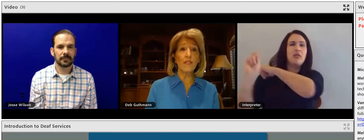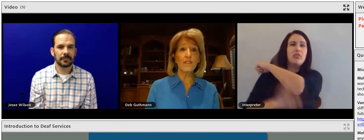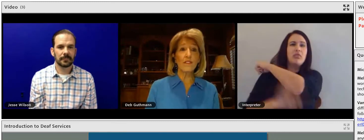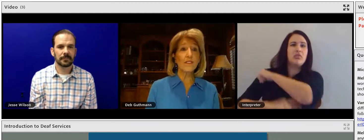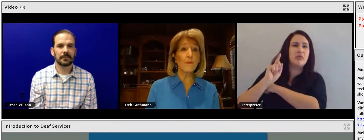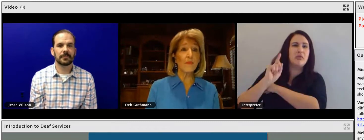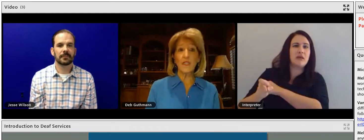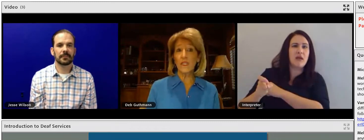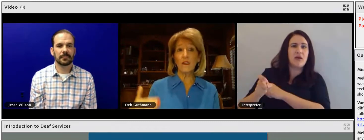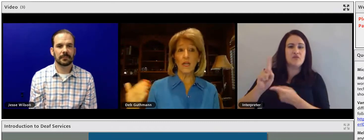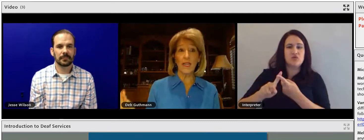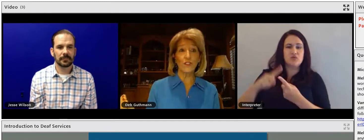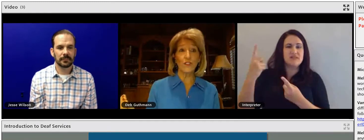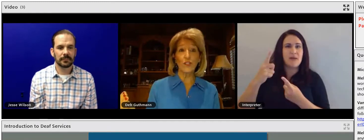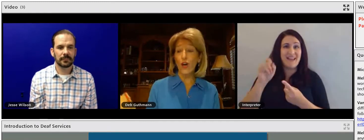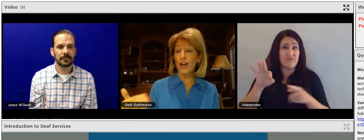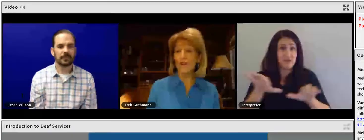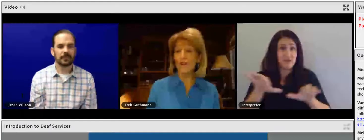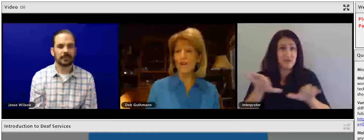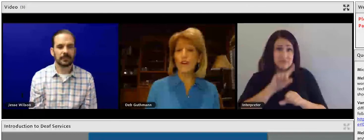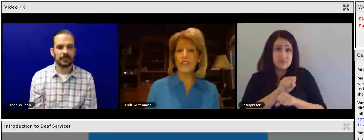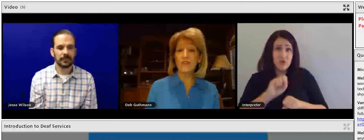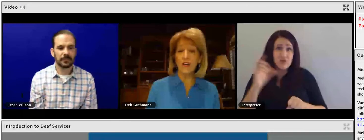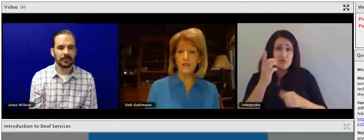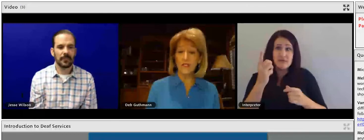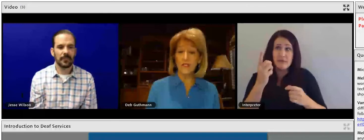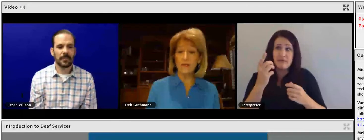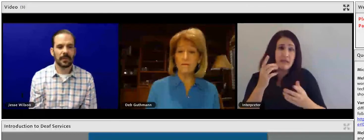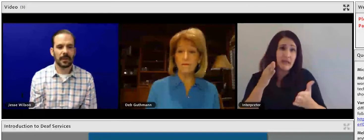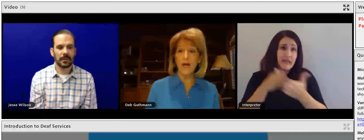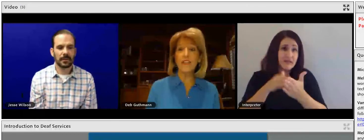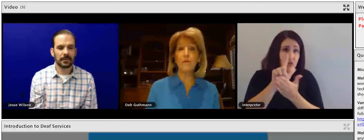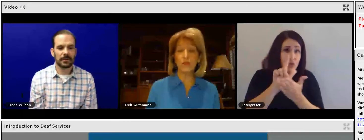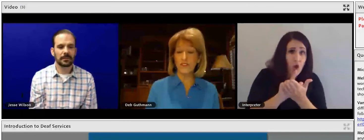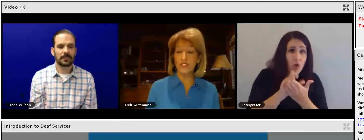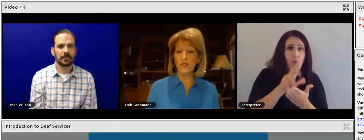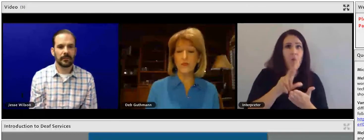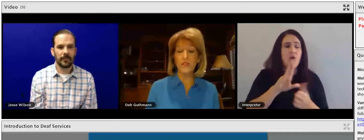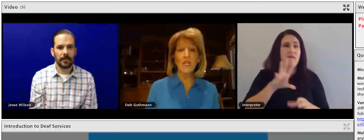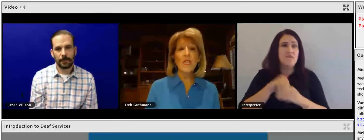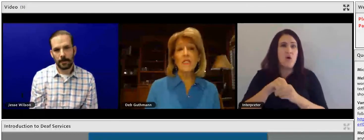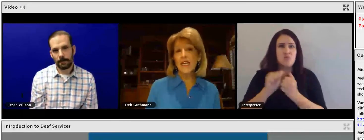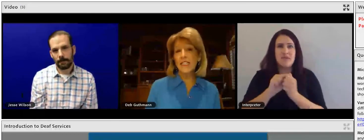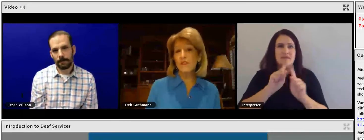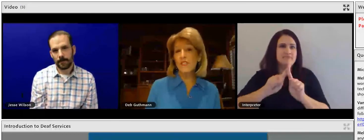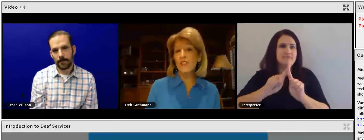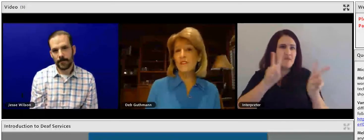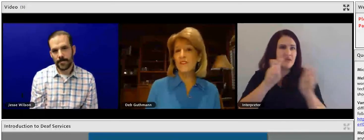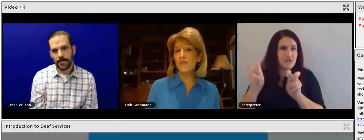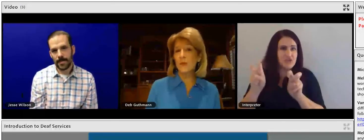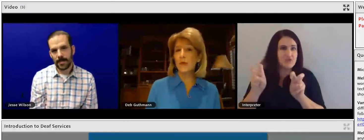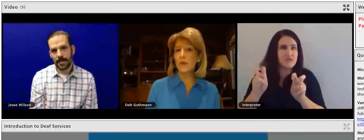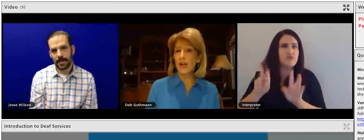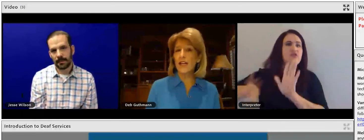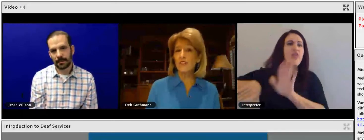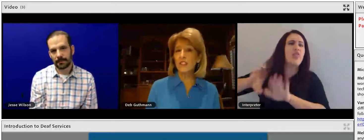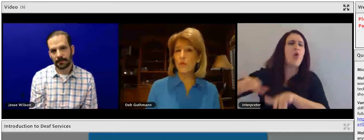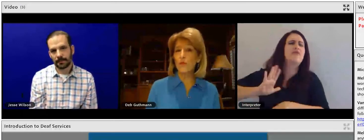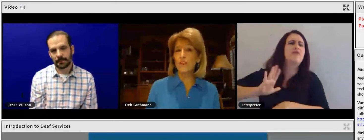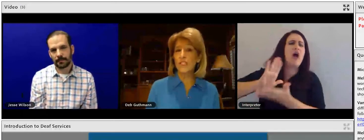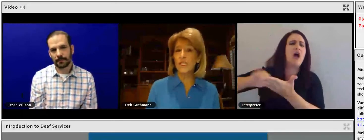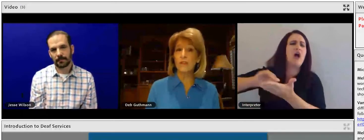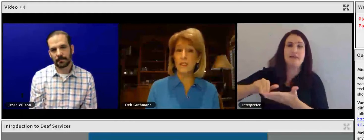when an individual does something against the law or involves a number of issues. 90% of